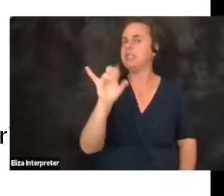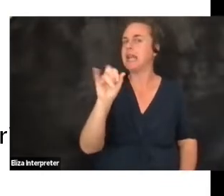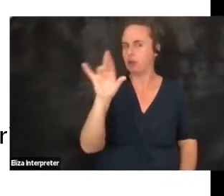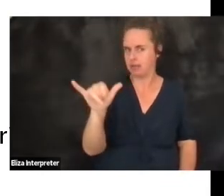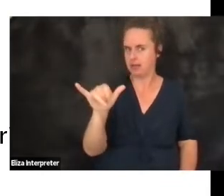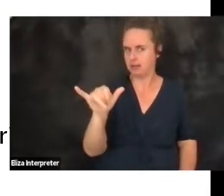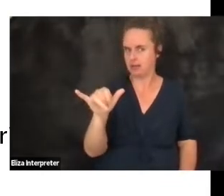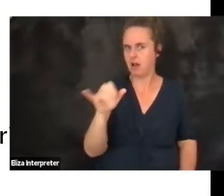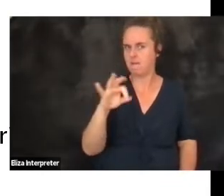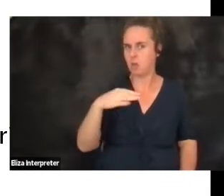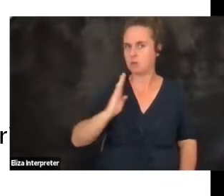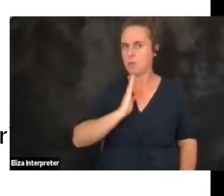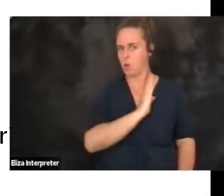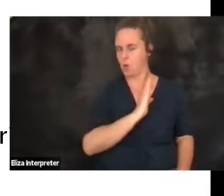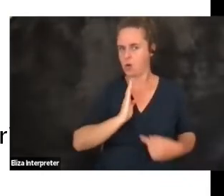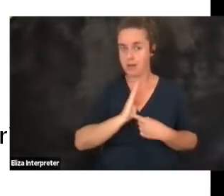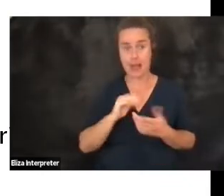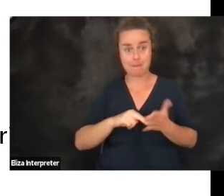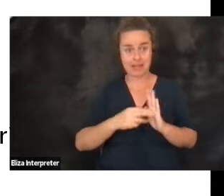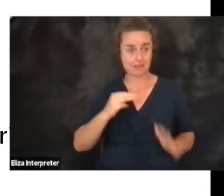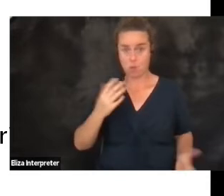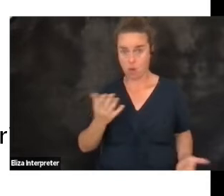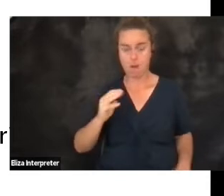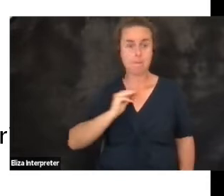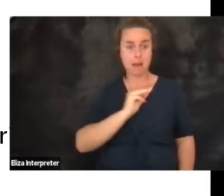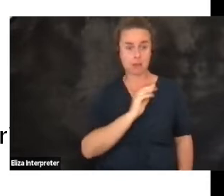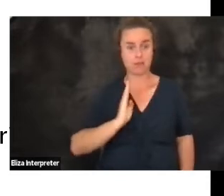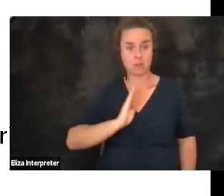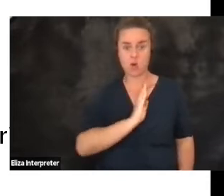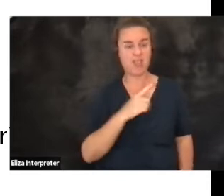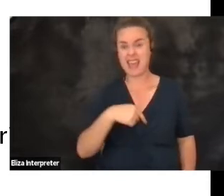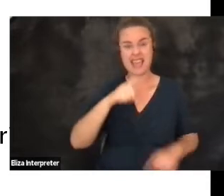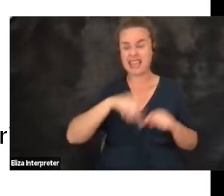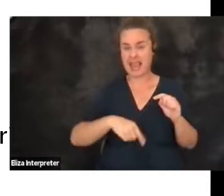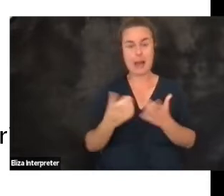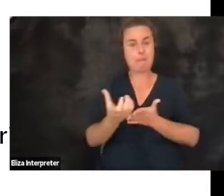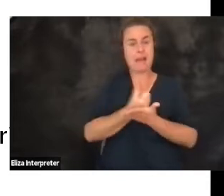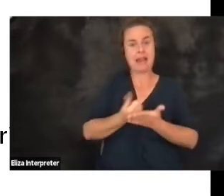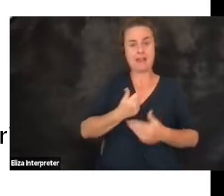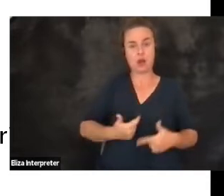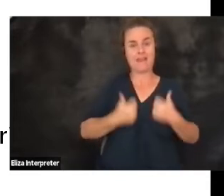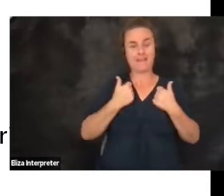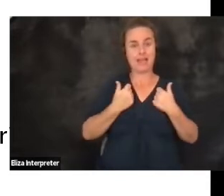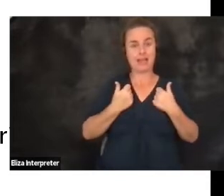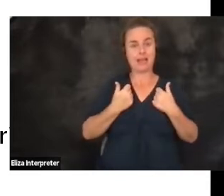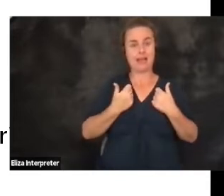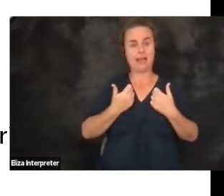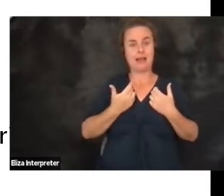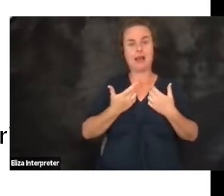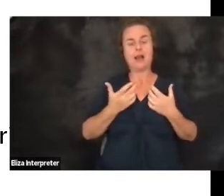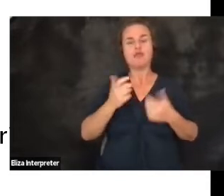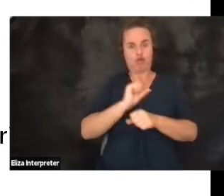the members of the board can't make their living,